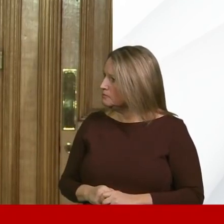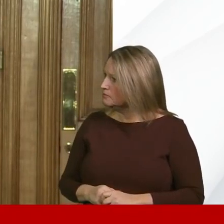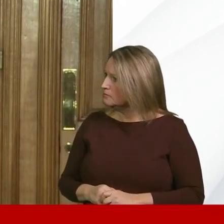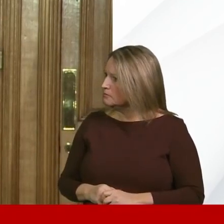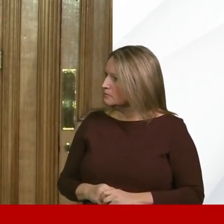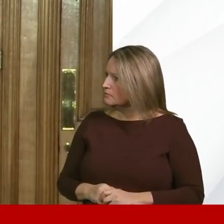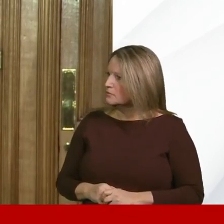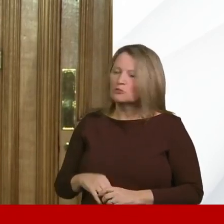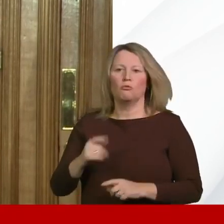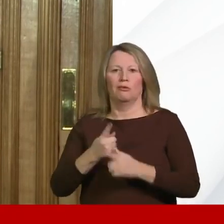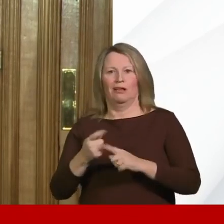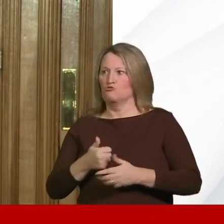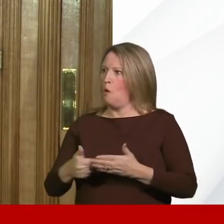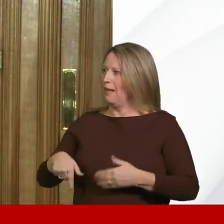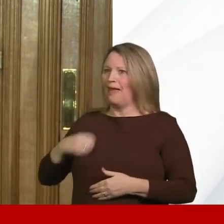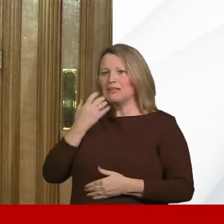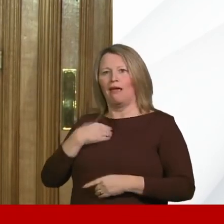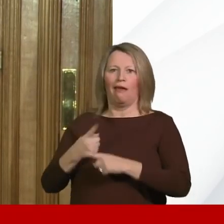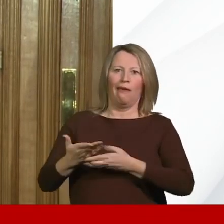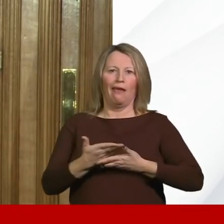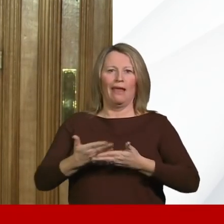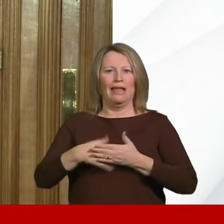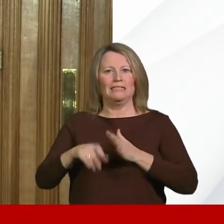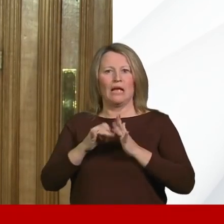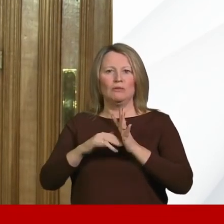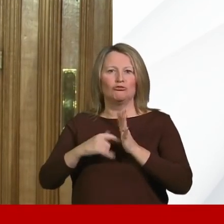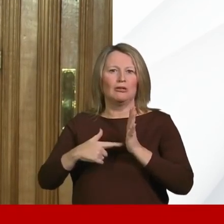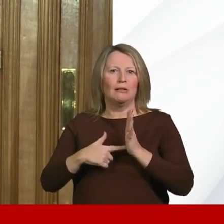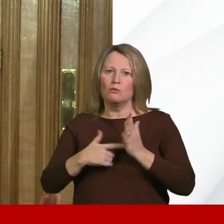there's legislation in place that I have no intention of changing.